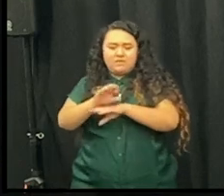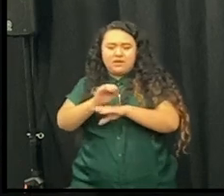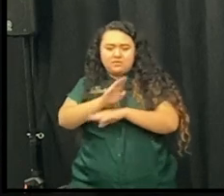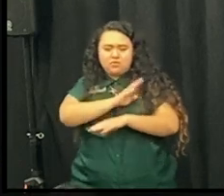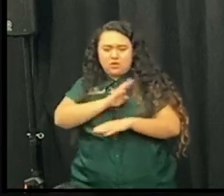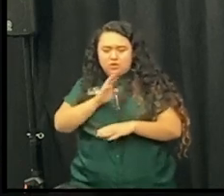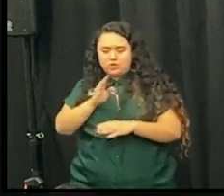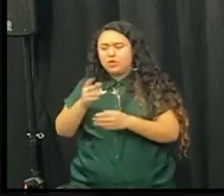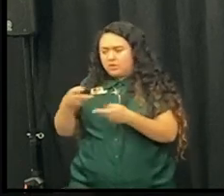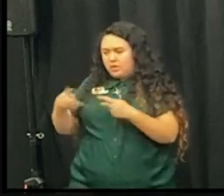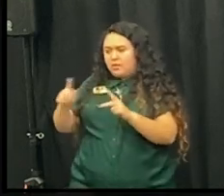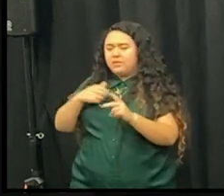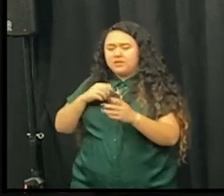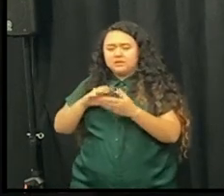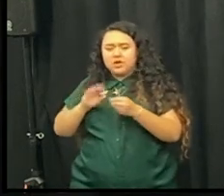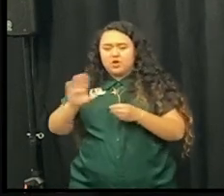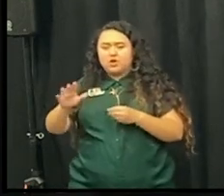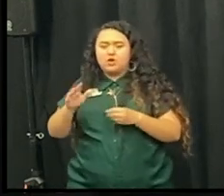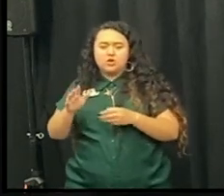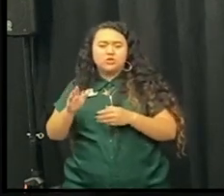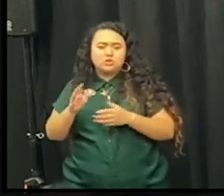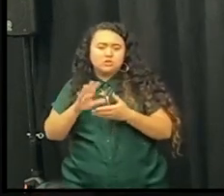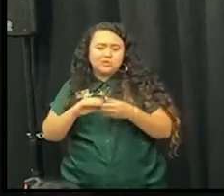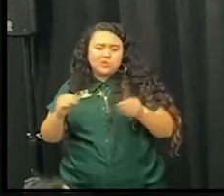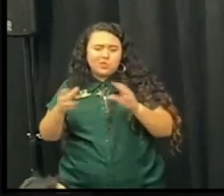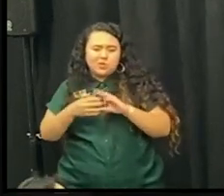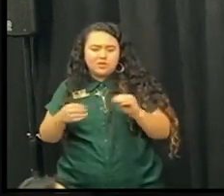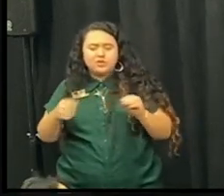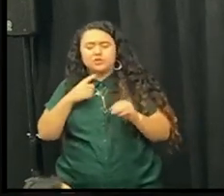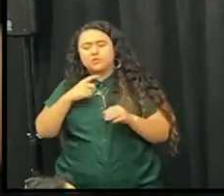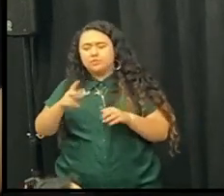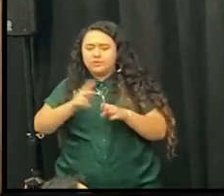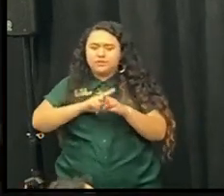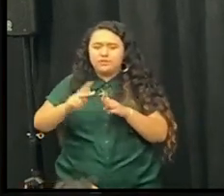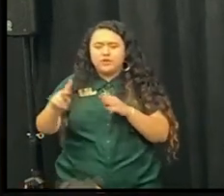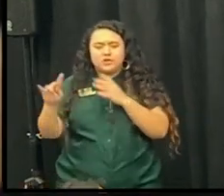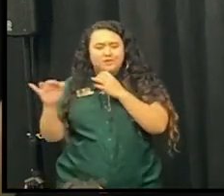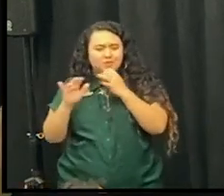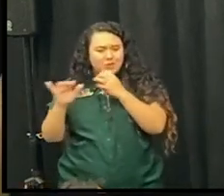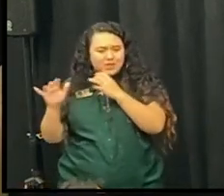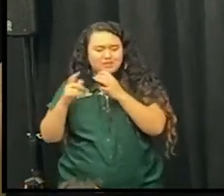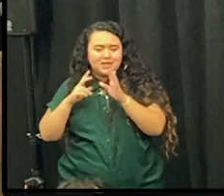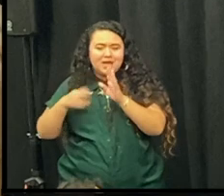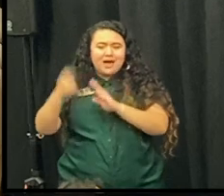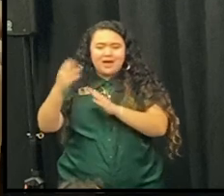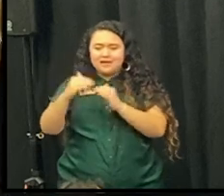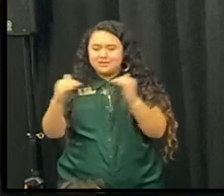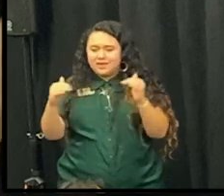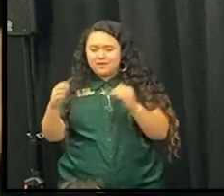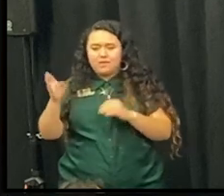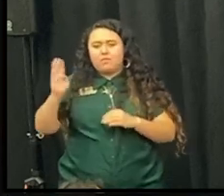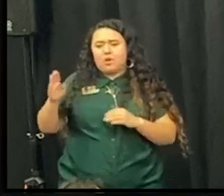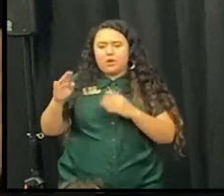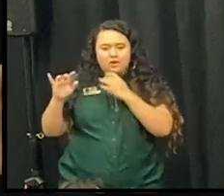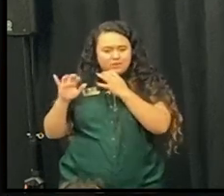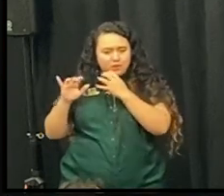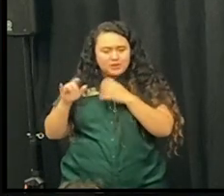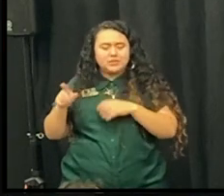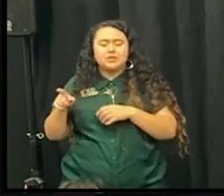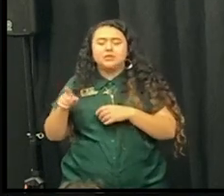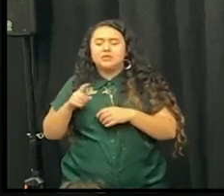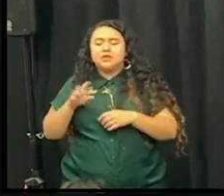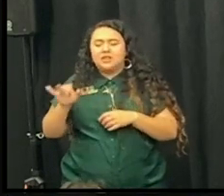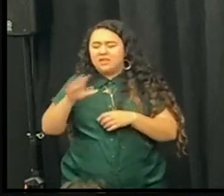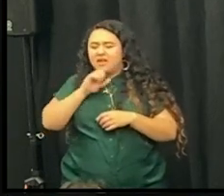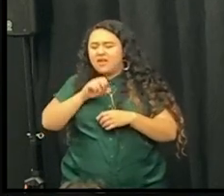her story. She's a professional flutist, and she's working at the highest level, Broadway flutist. And she says when she was at the age in